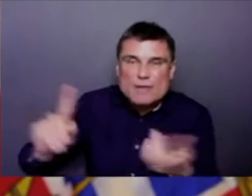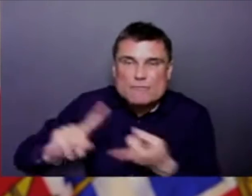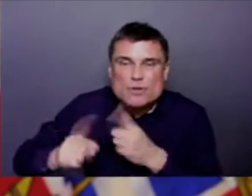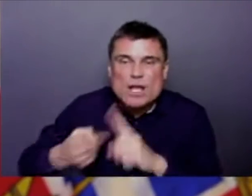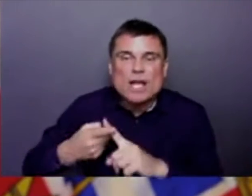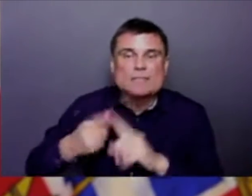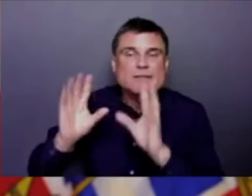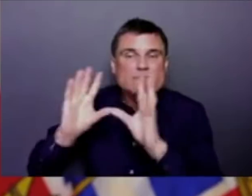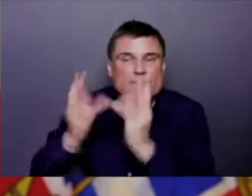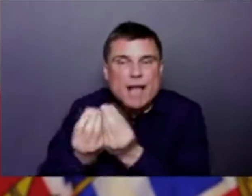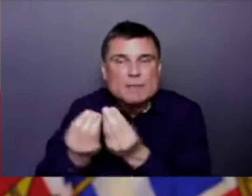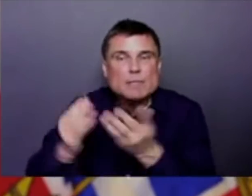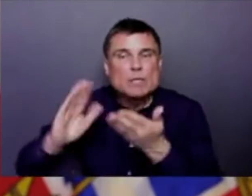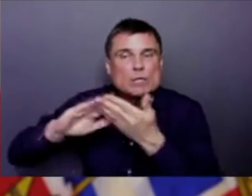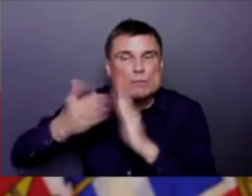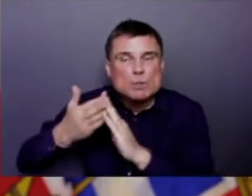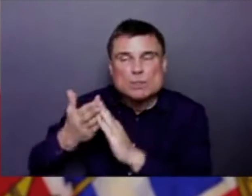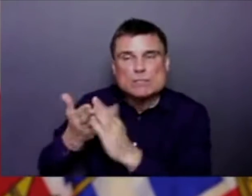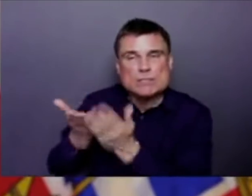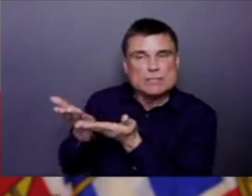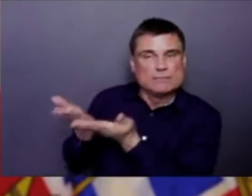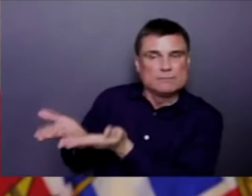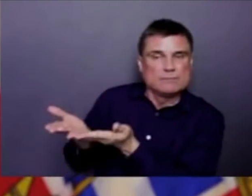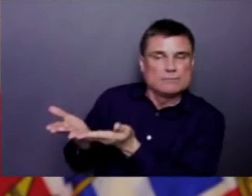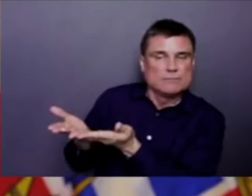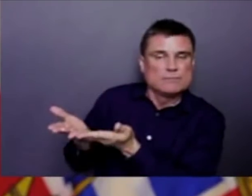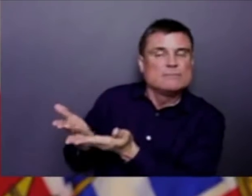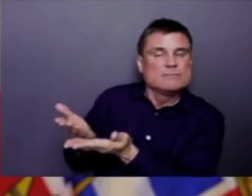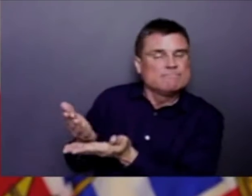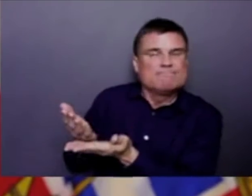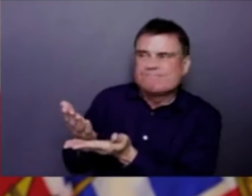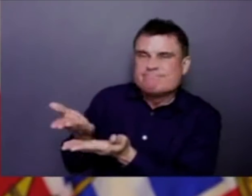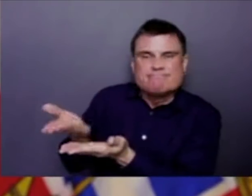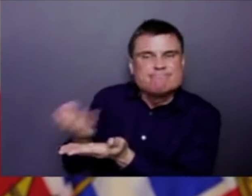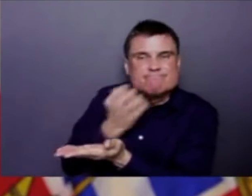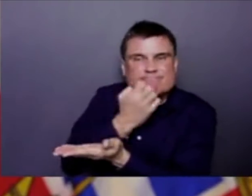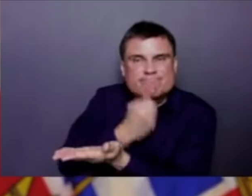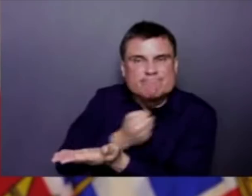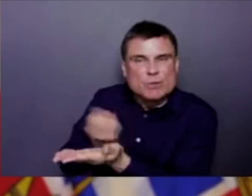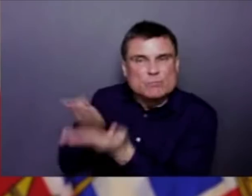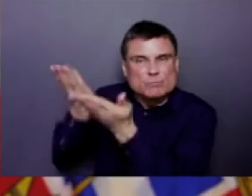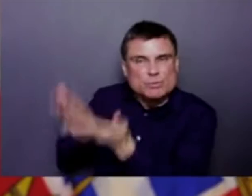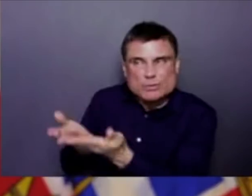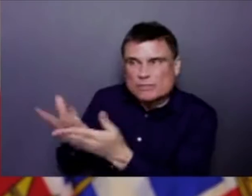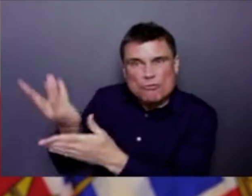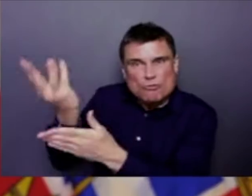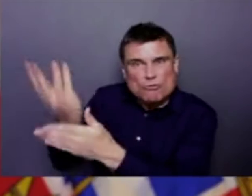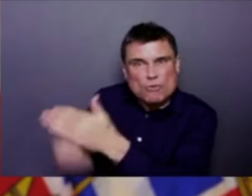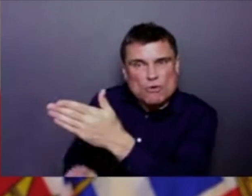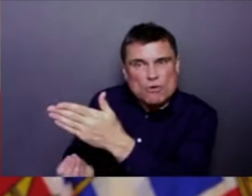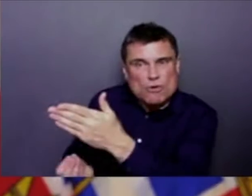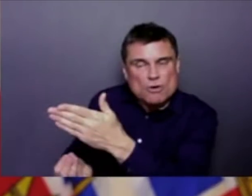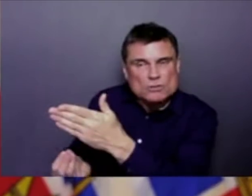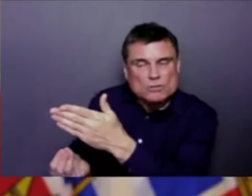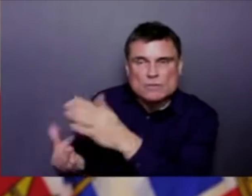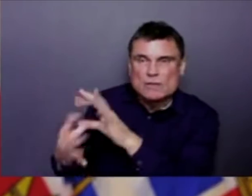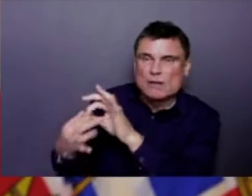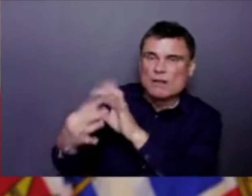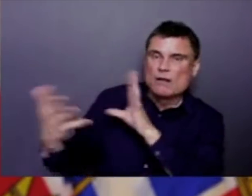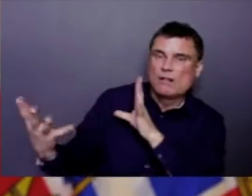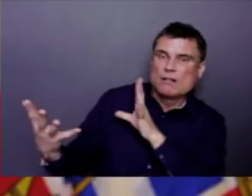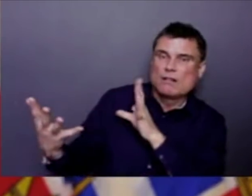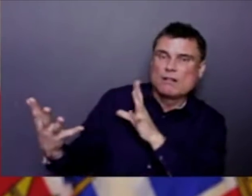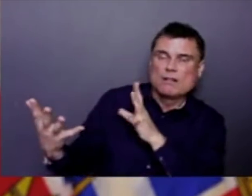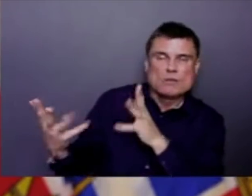ones. We know that this is the most challenging time to deal with these issues, not only